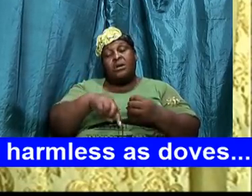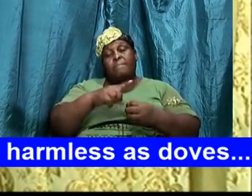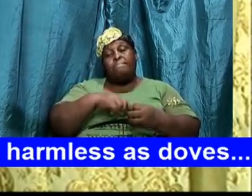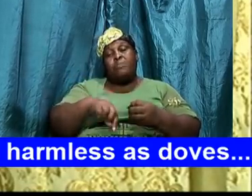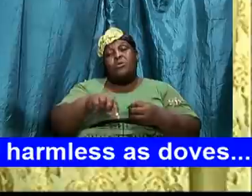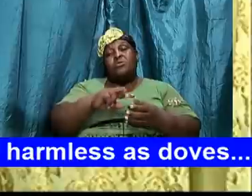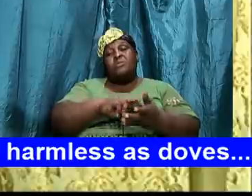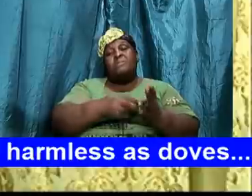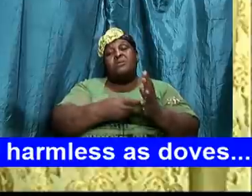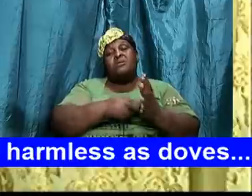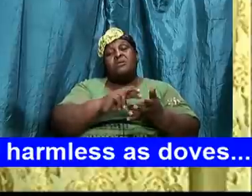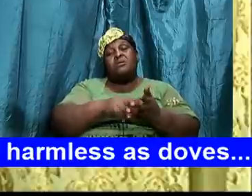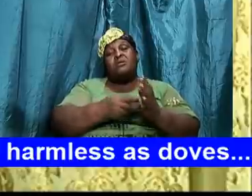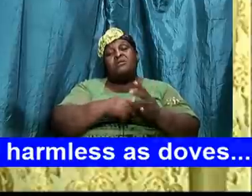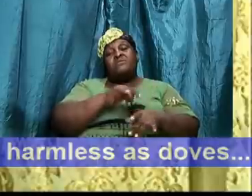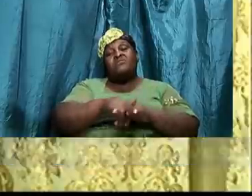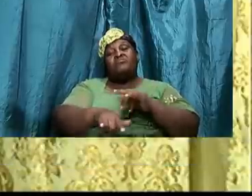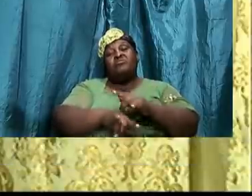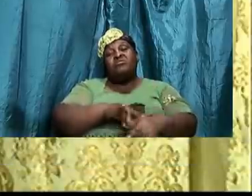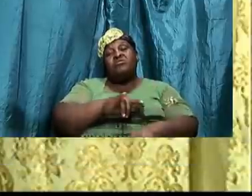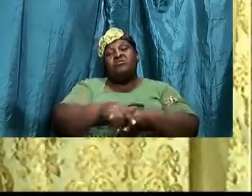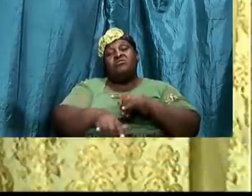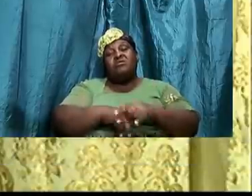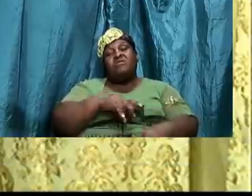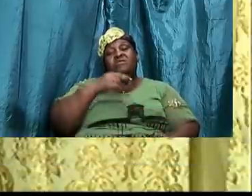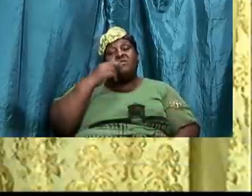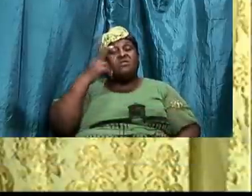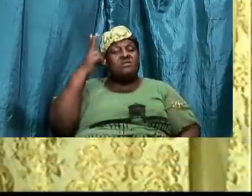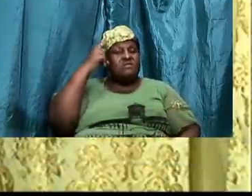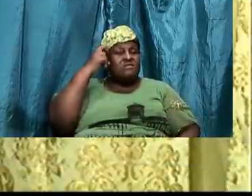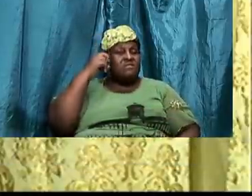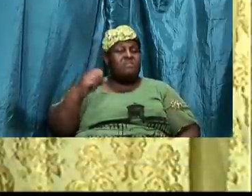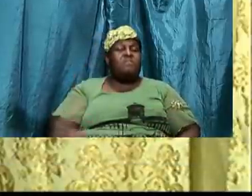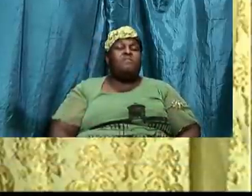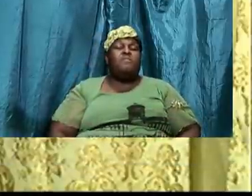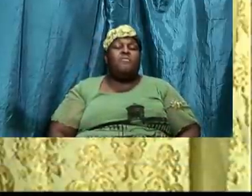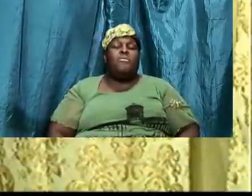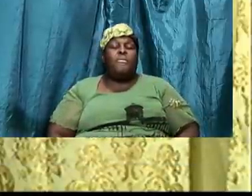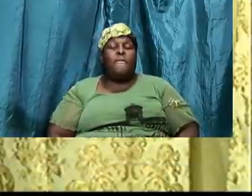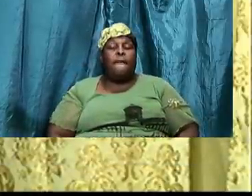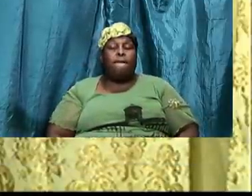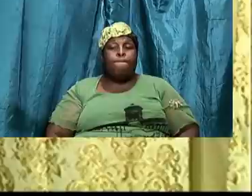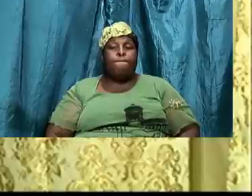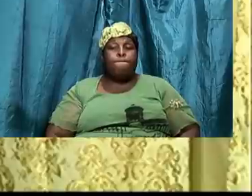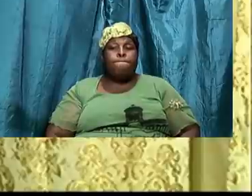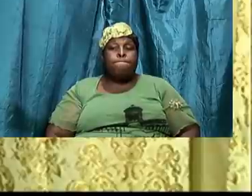the practical things, some of the things them like tied in.